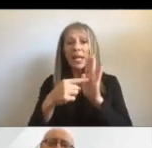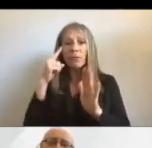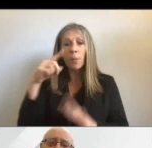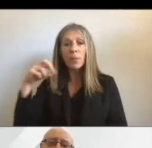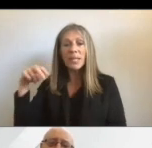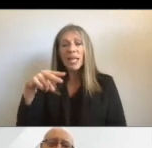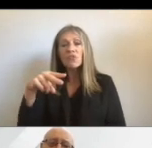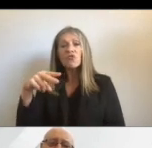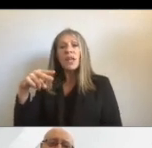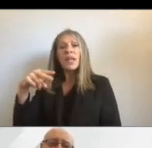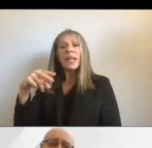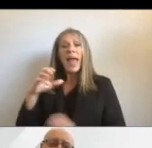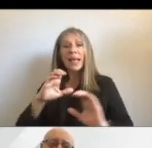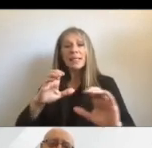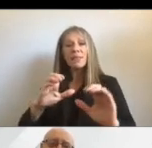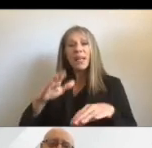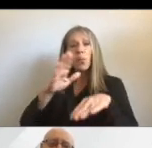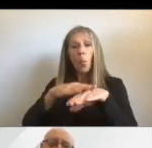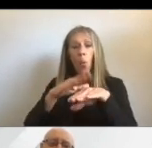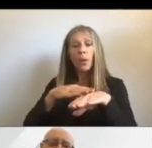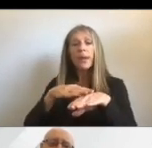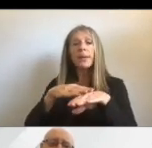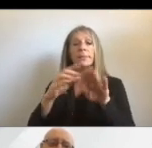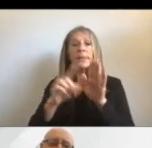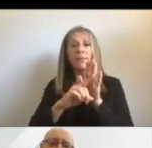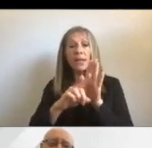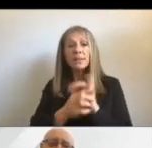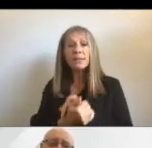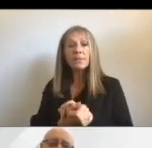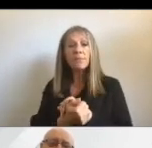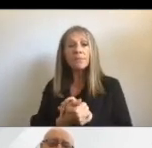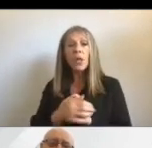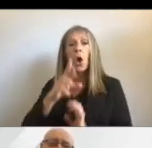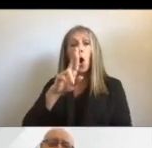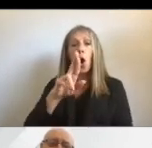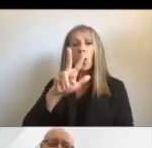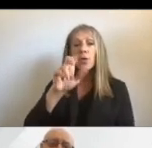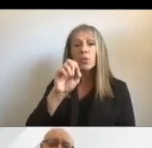island. The walk interval, the total time that the